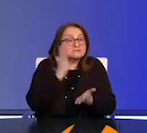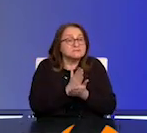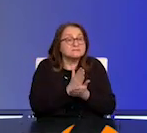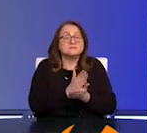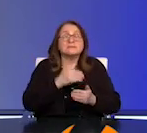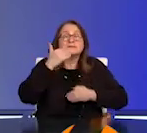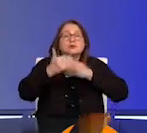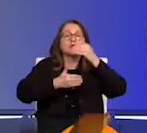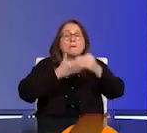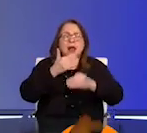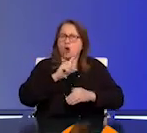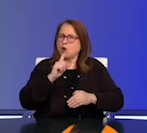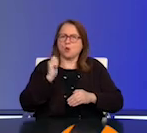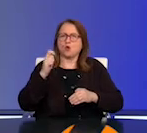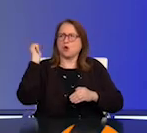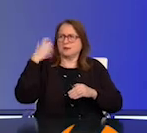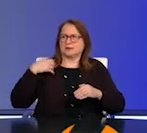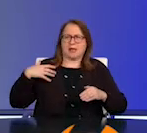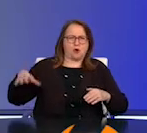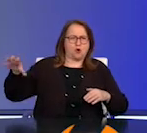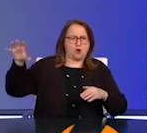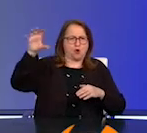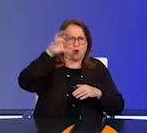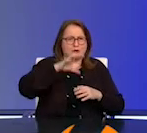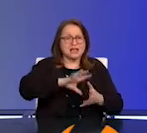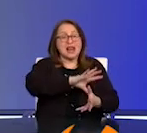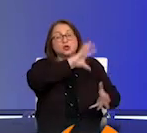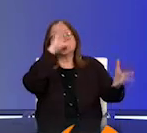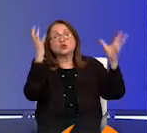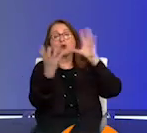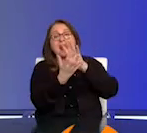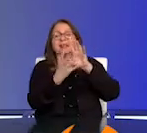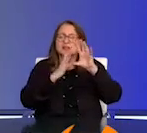our nations, but of this singular planet which we all share.